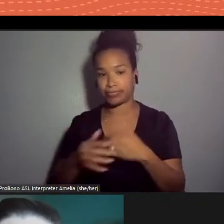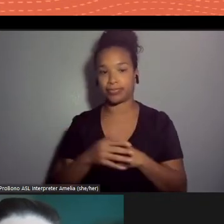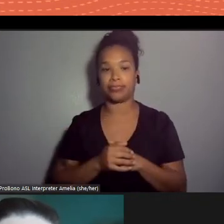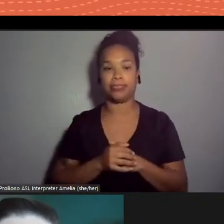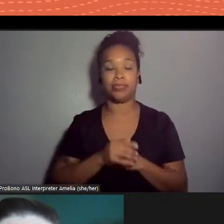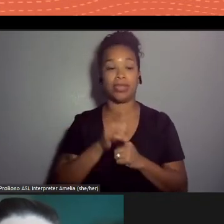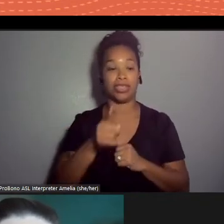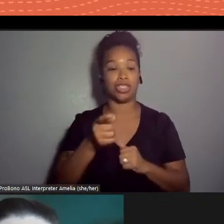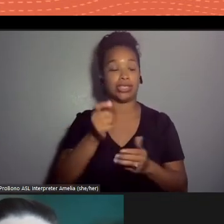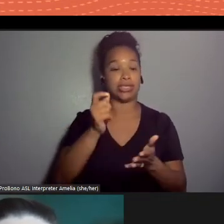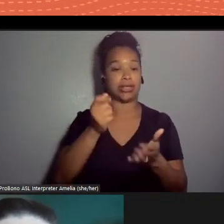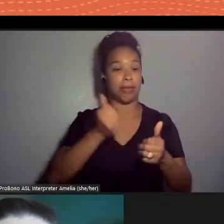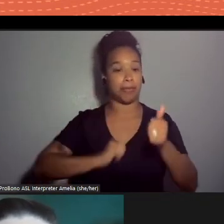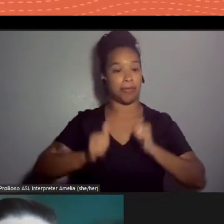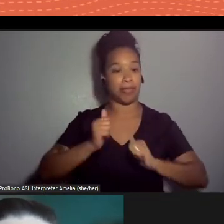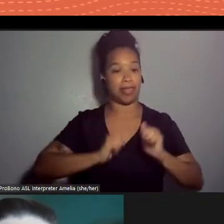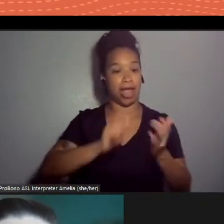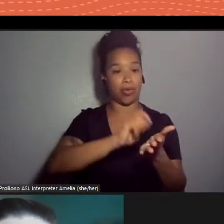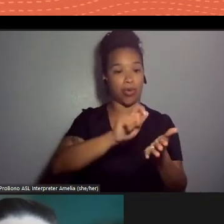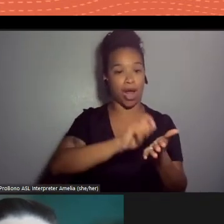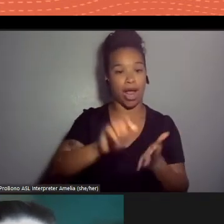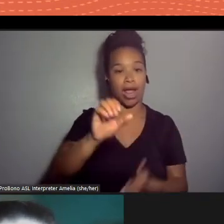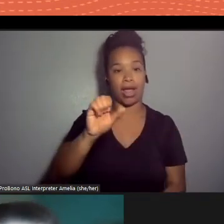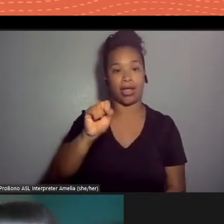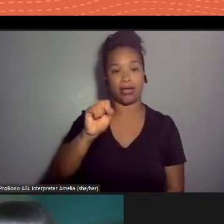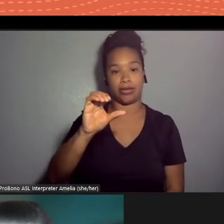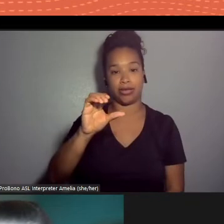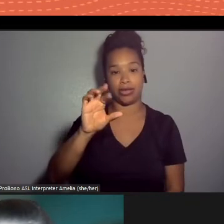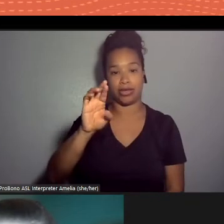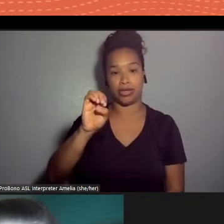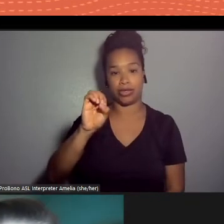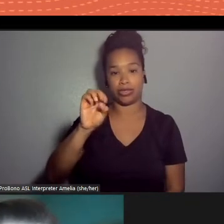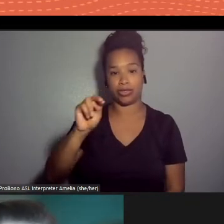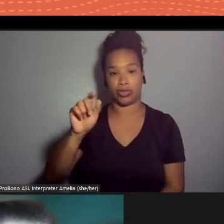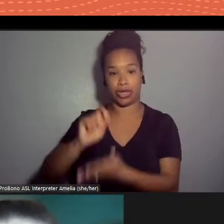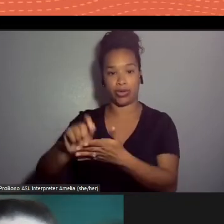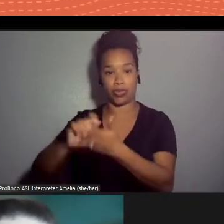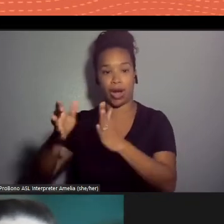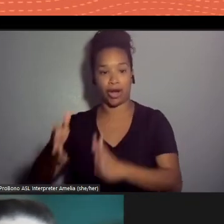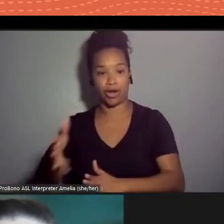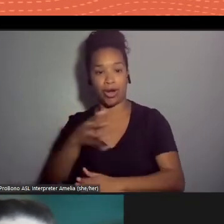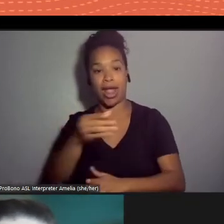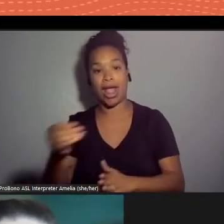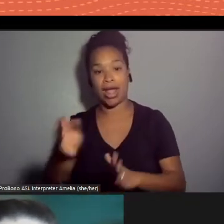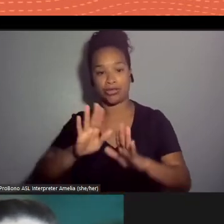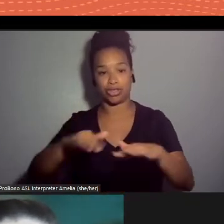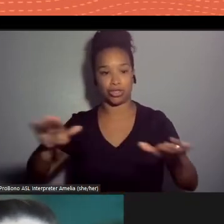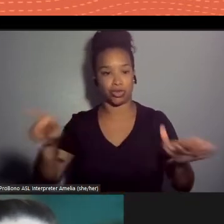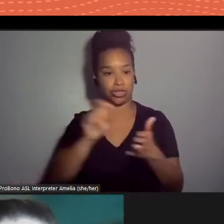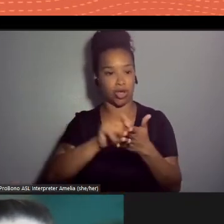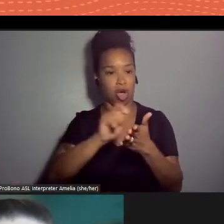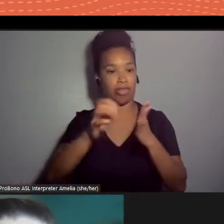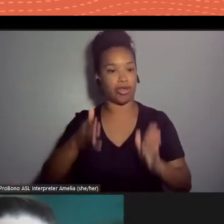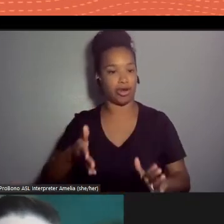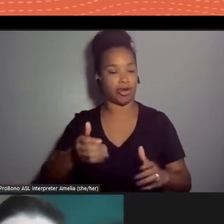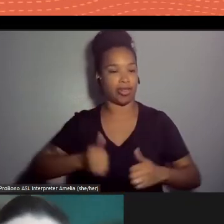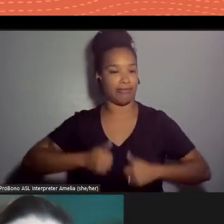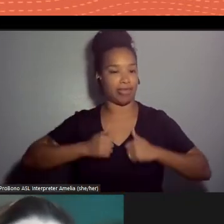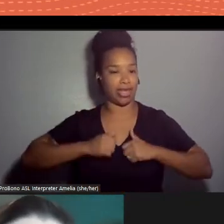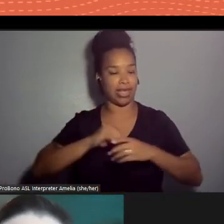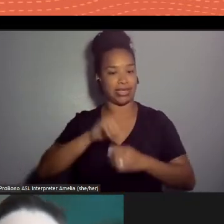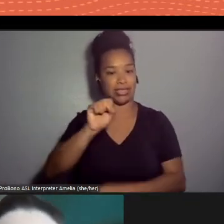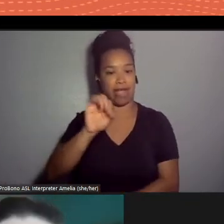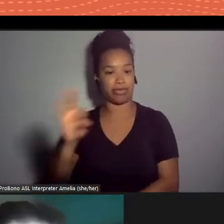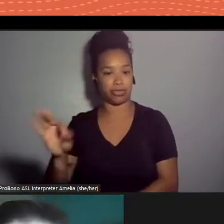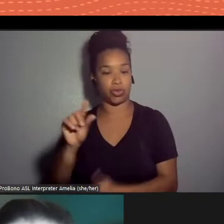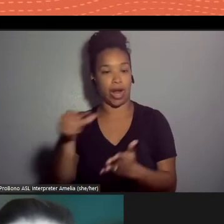playwright, screenwriter, book writer, and children's author who lives in San Francisco. She graduated from NYU Tisch as a Reynolds